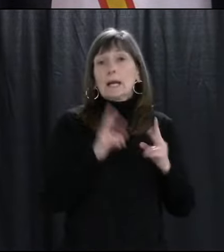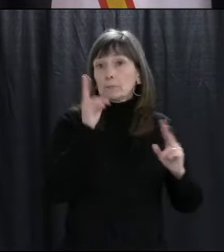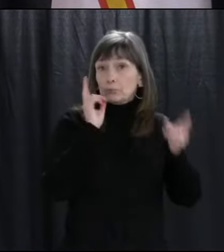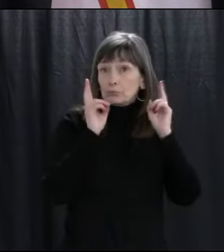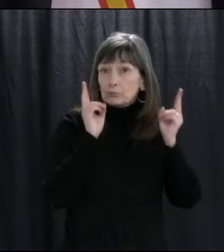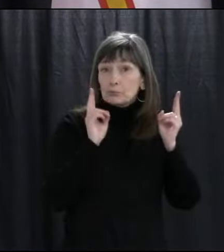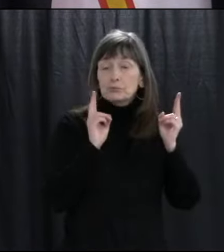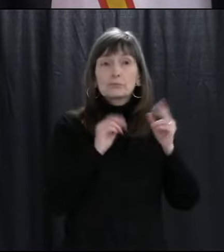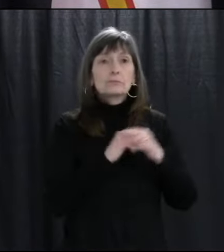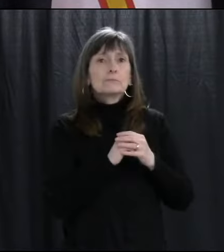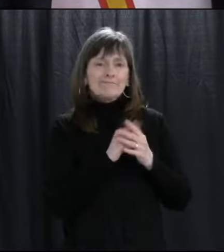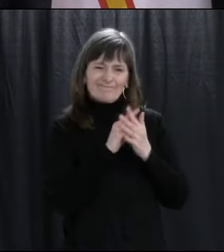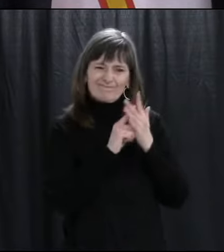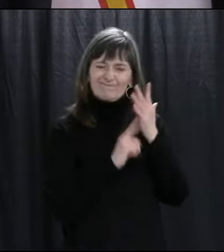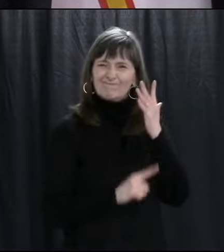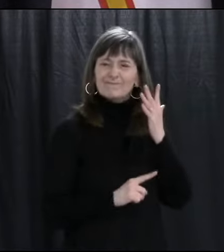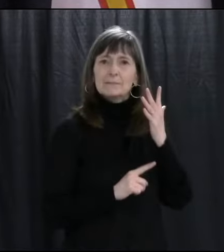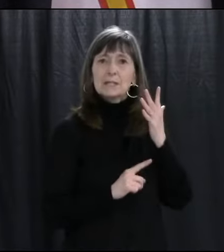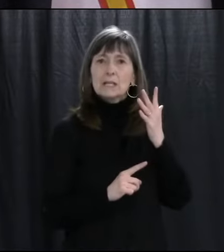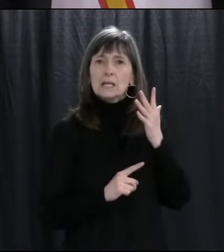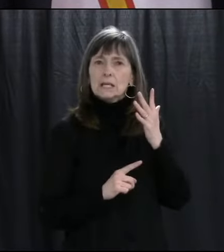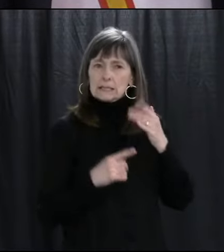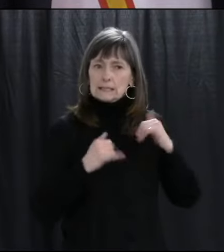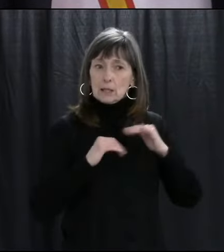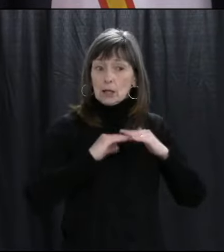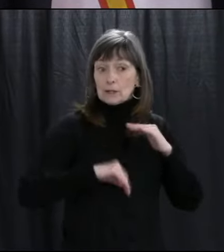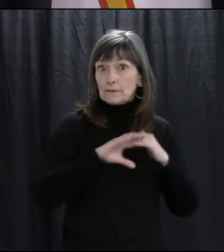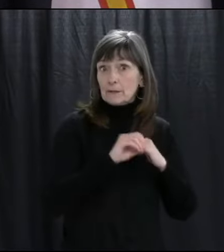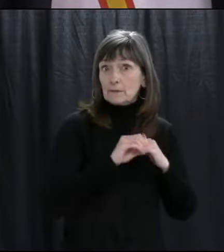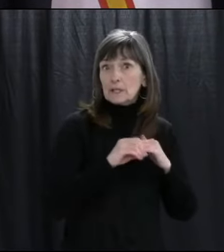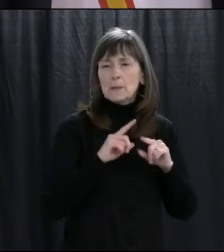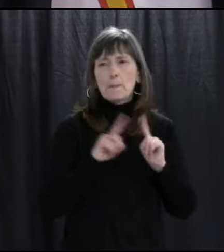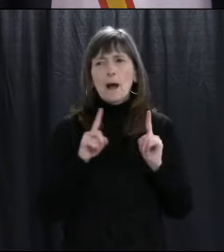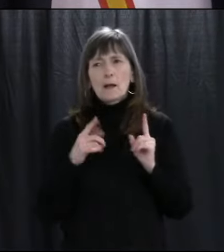dealing, right. But generally it's under 50 people.